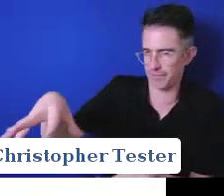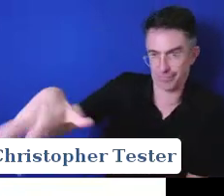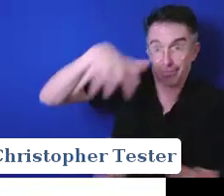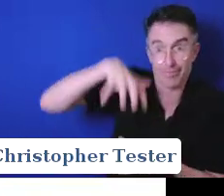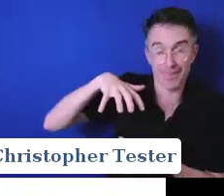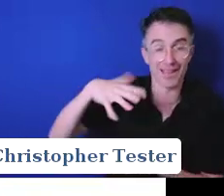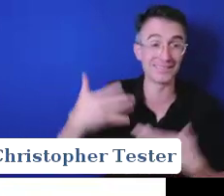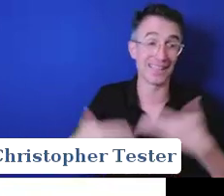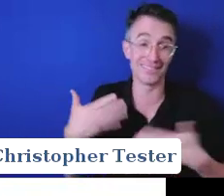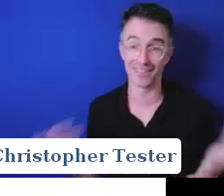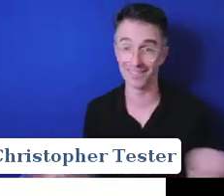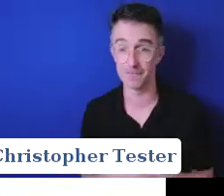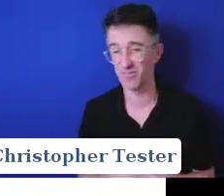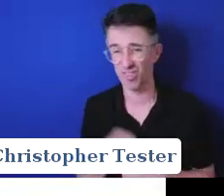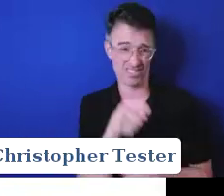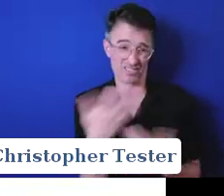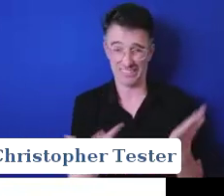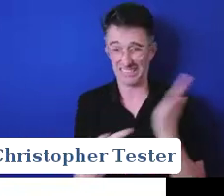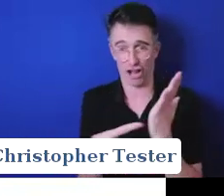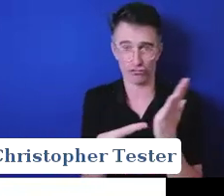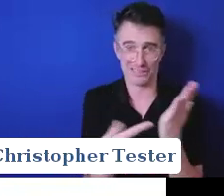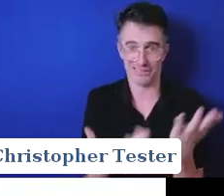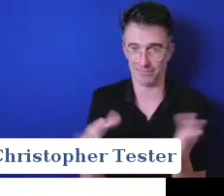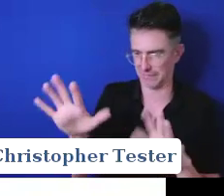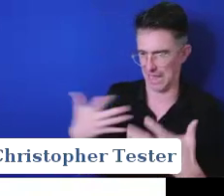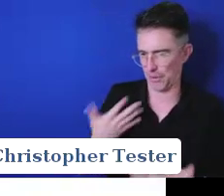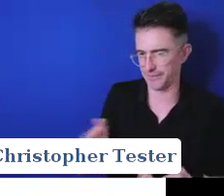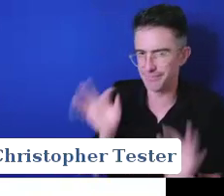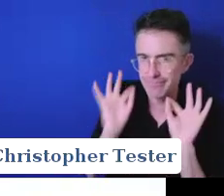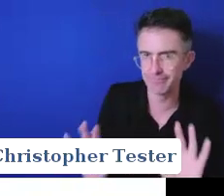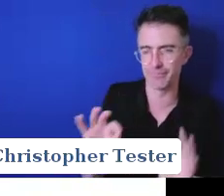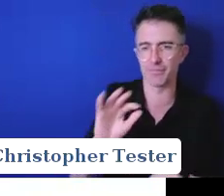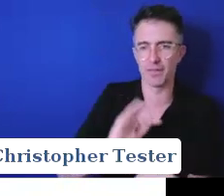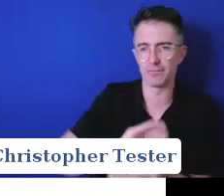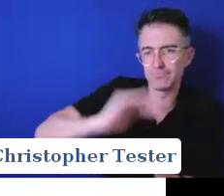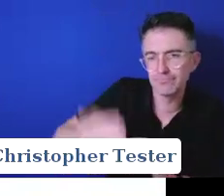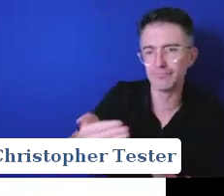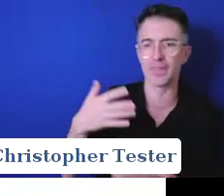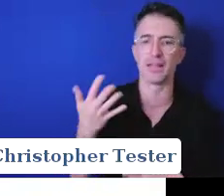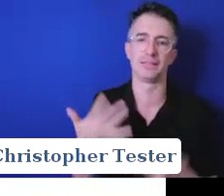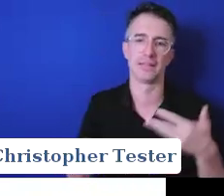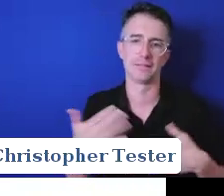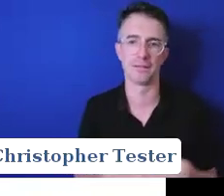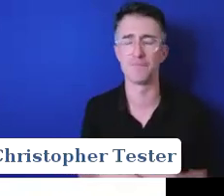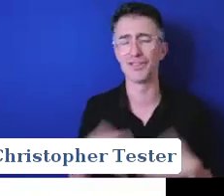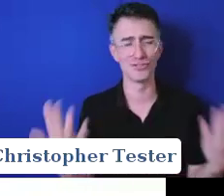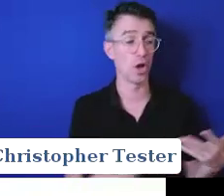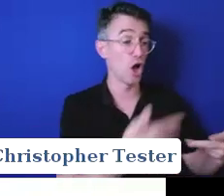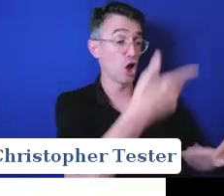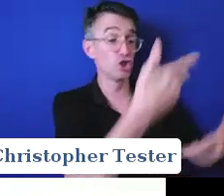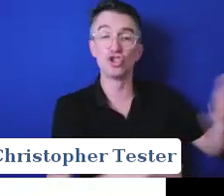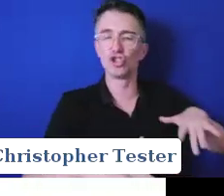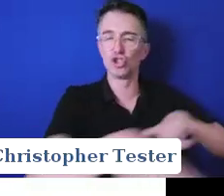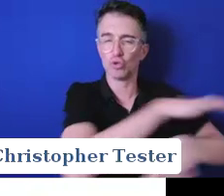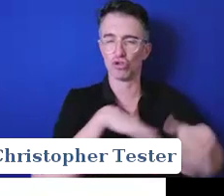Okay, what is the social registry? The social registry is a database of poor households.